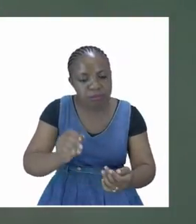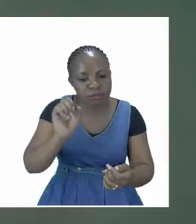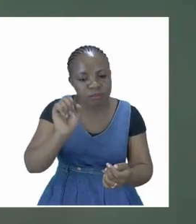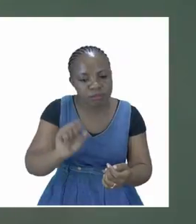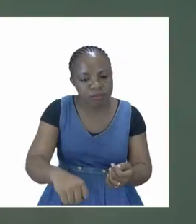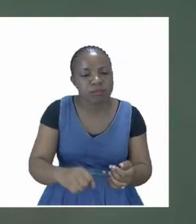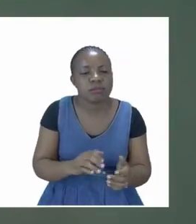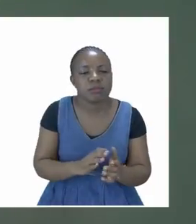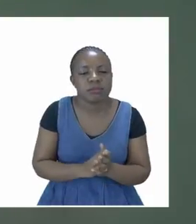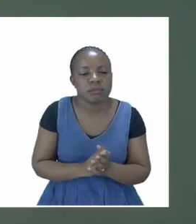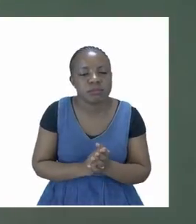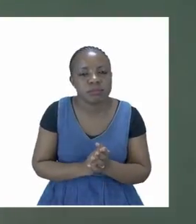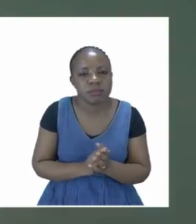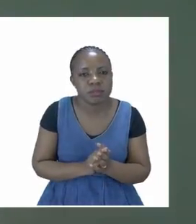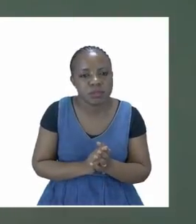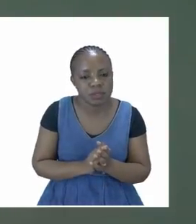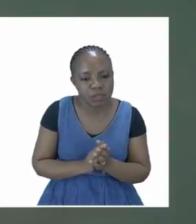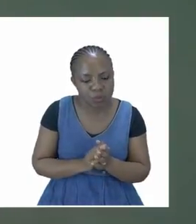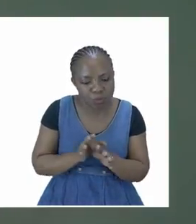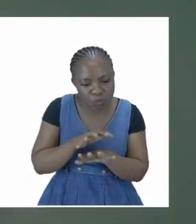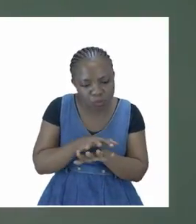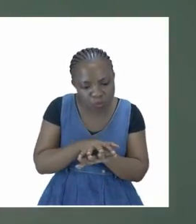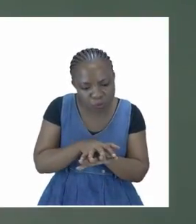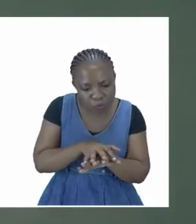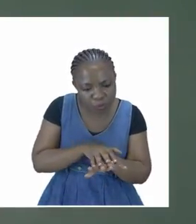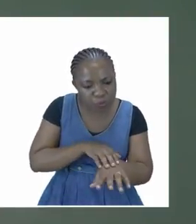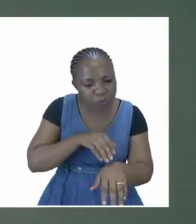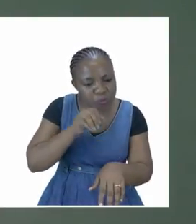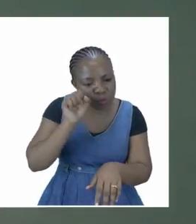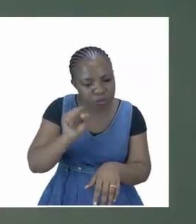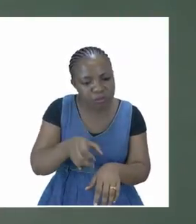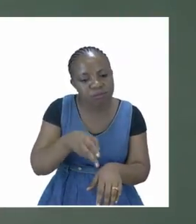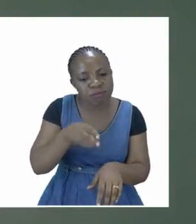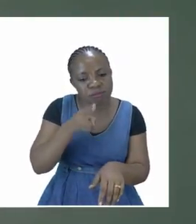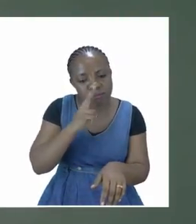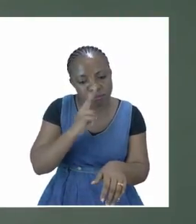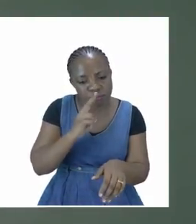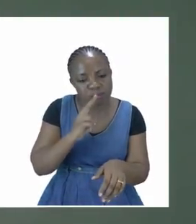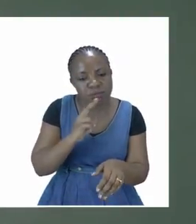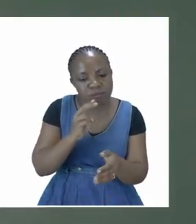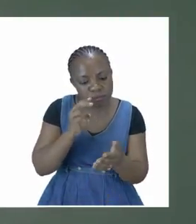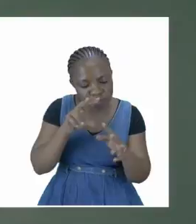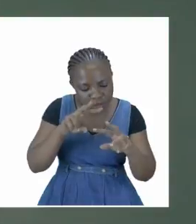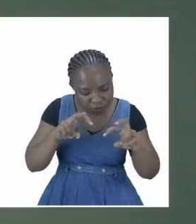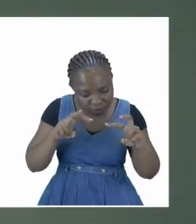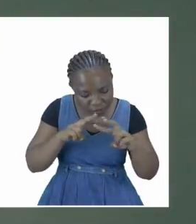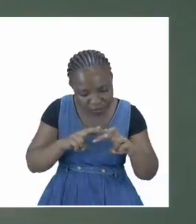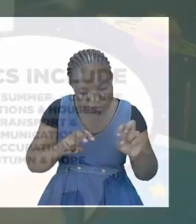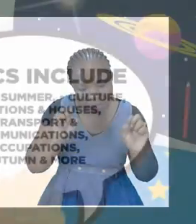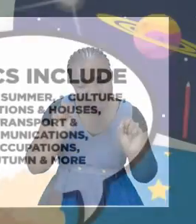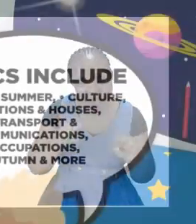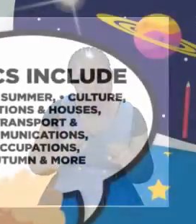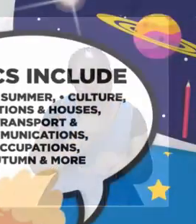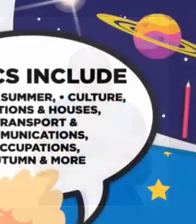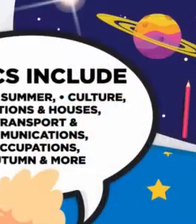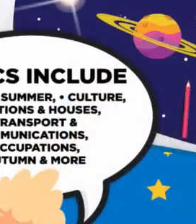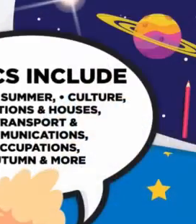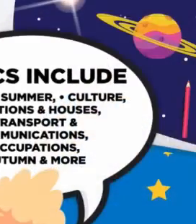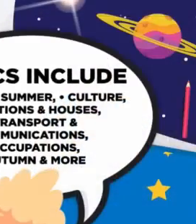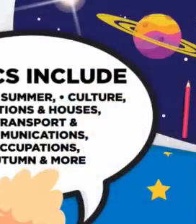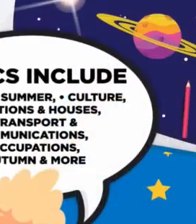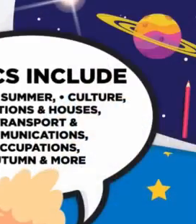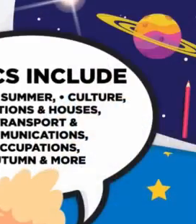far, so long you get your answer. We will be back after this commercial break. Do you